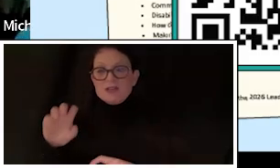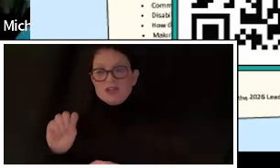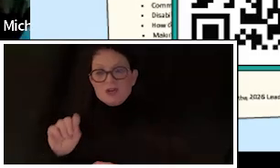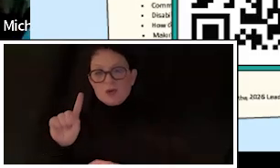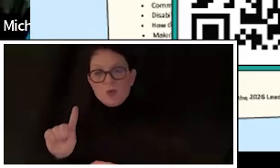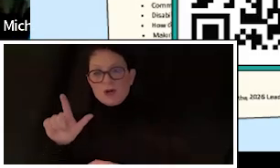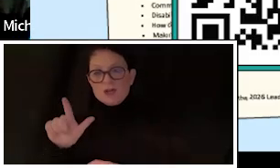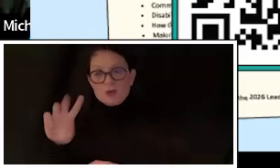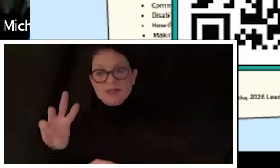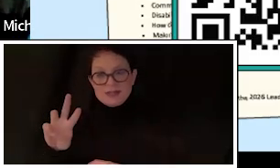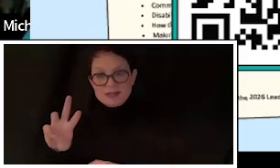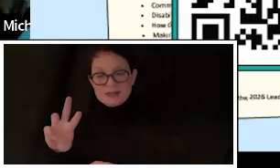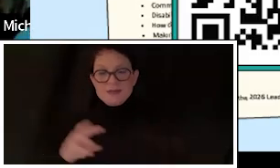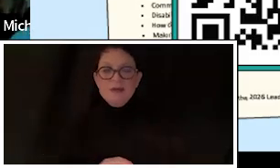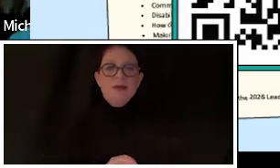260 H -0126.